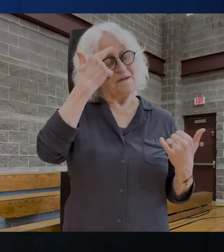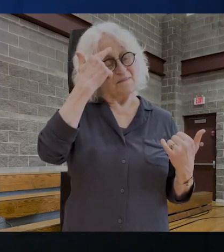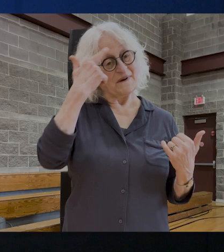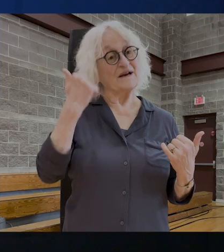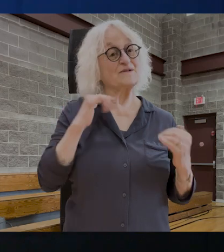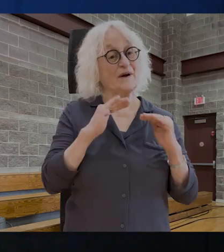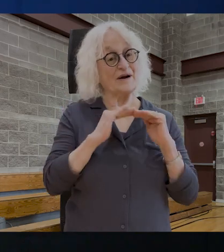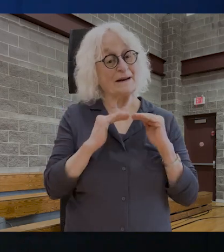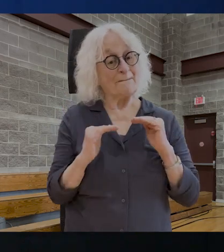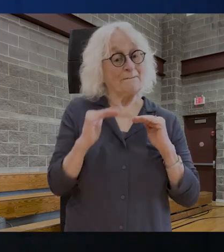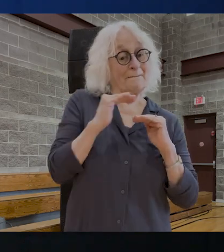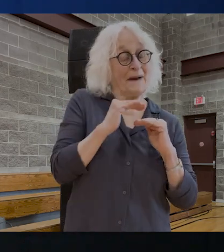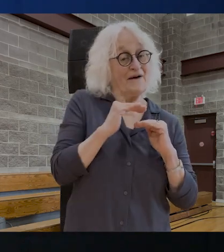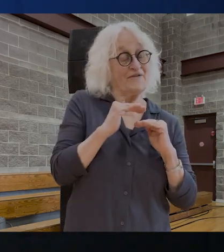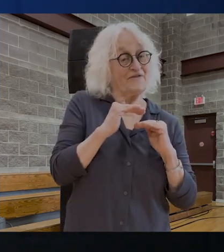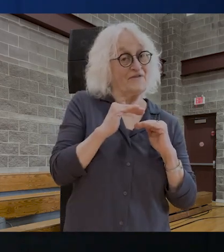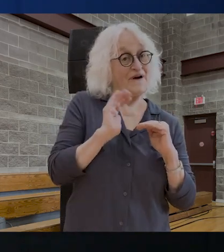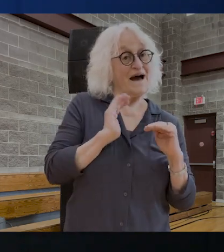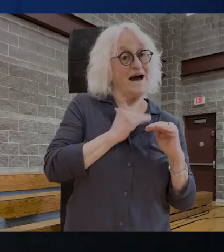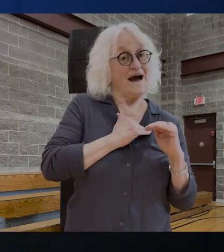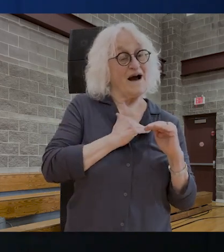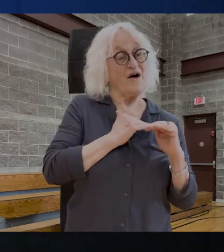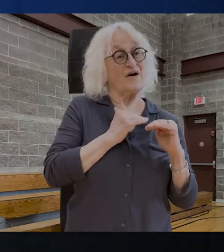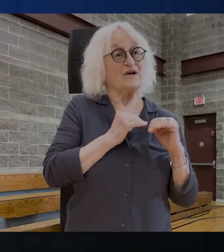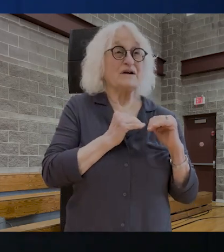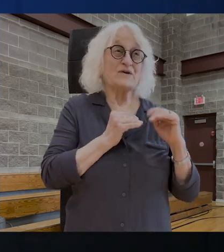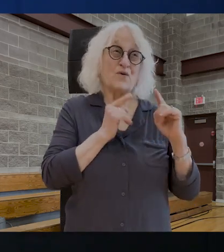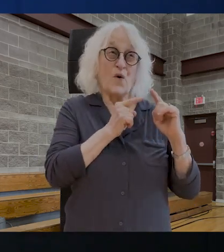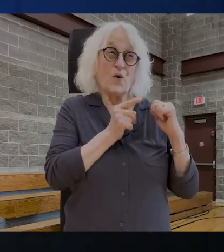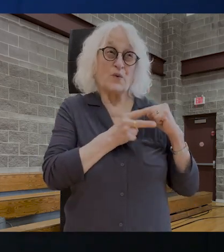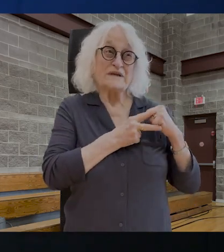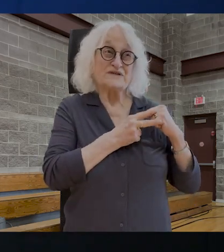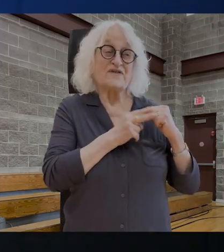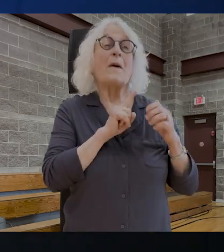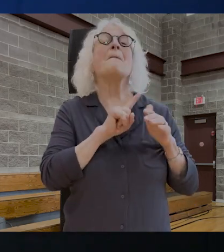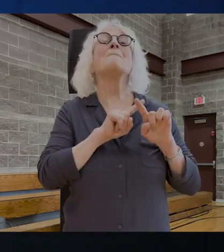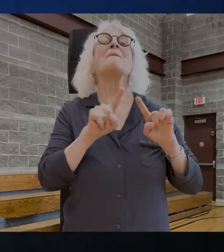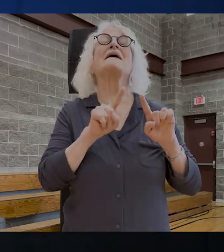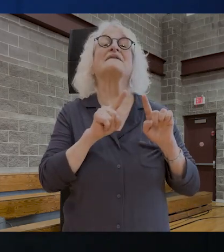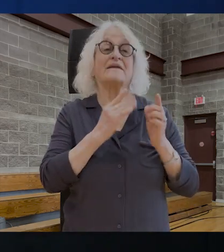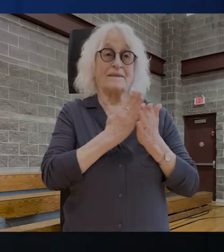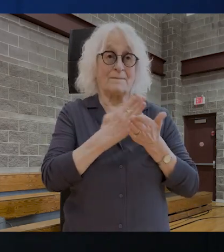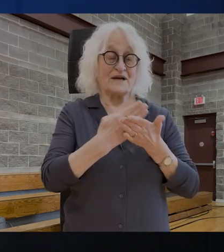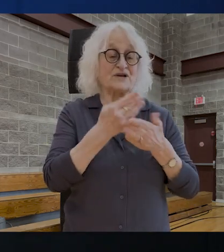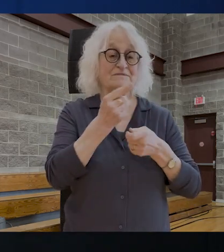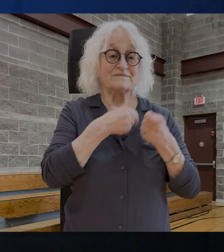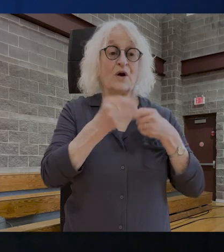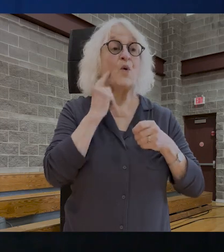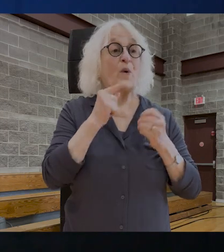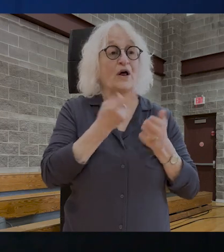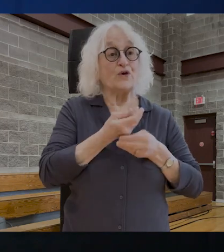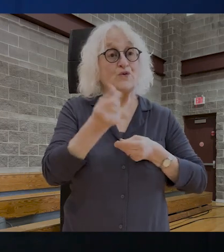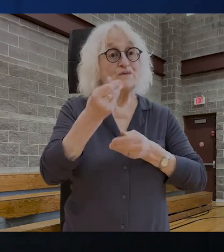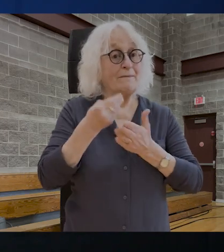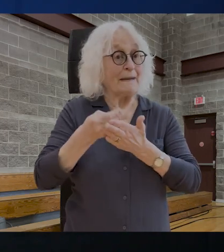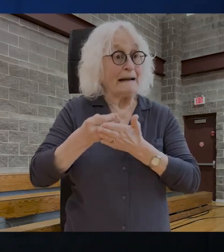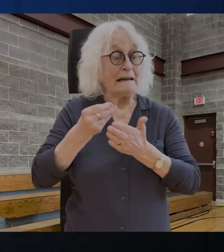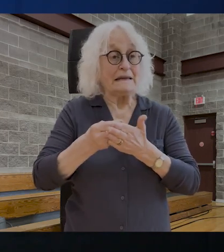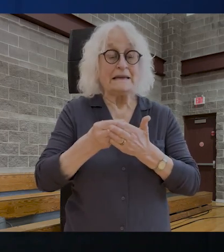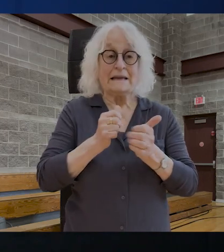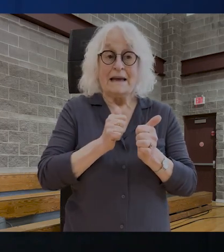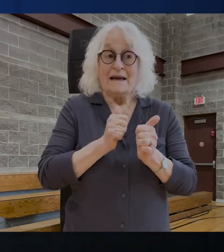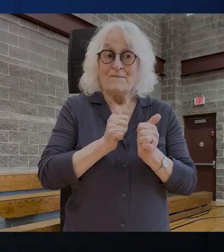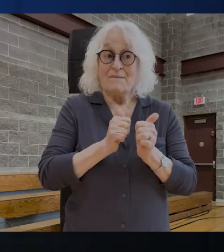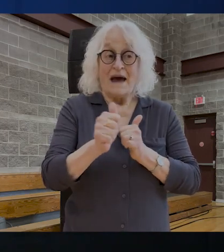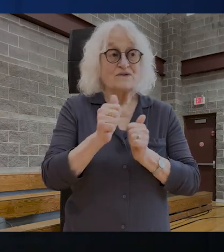the above our target reserve. But this budget will draw down, passed as is without